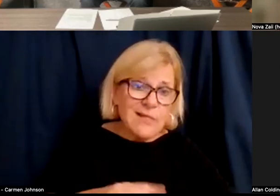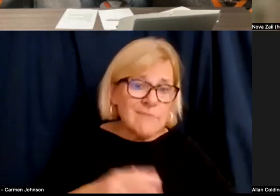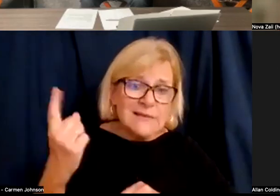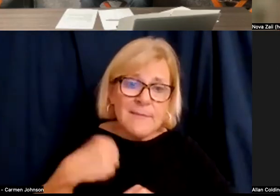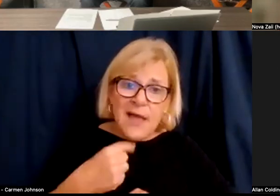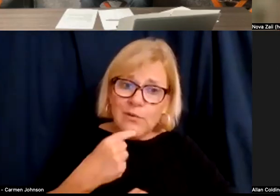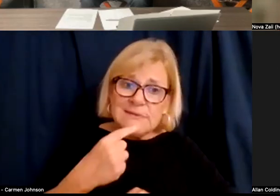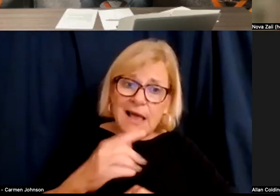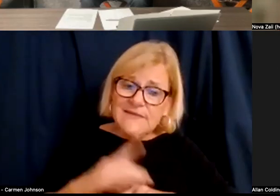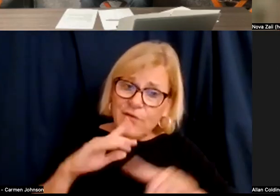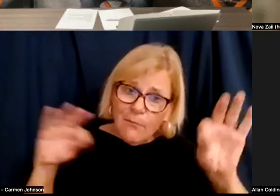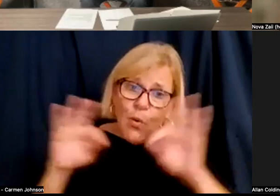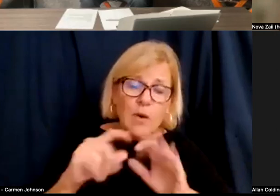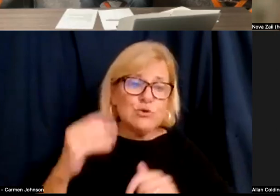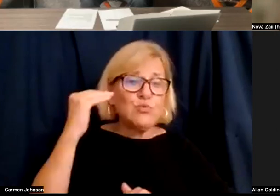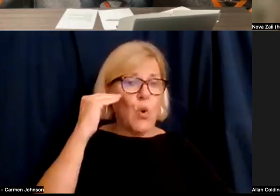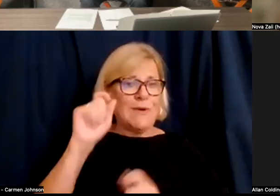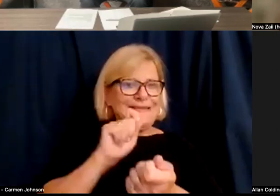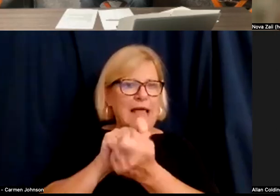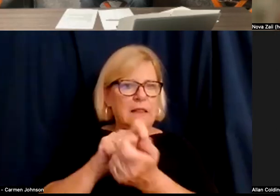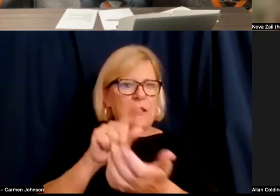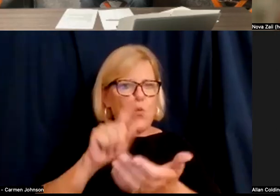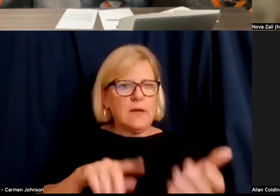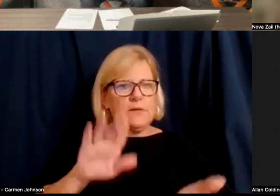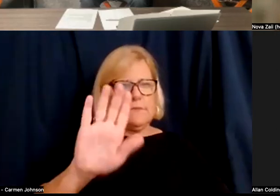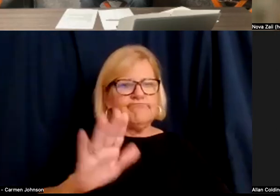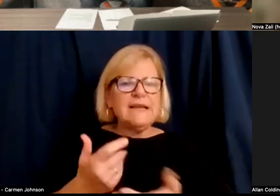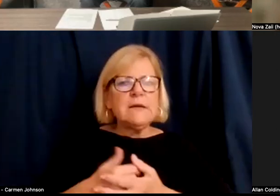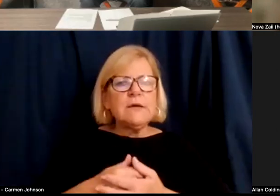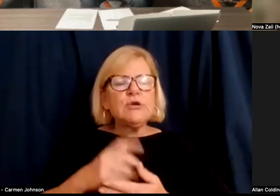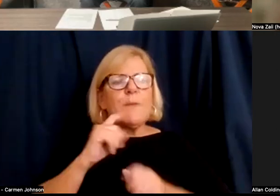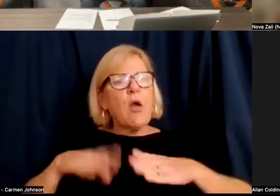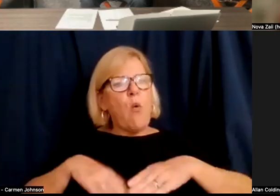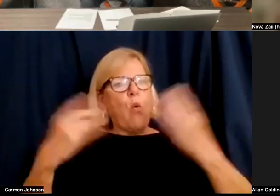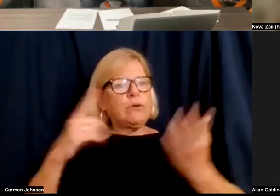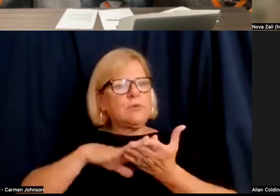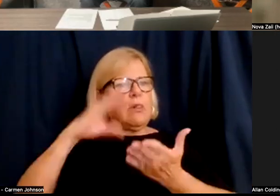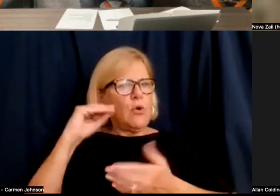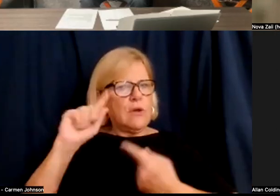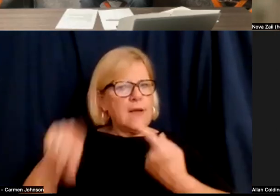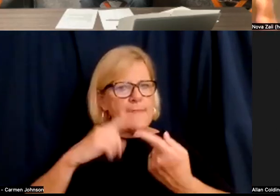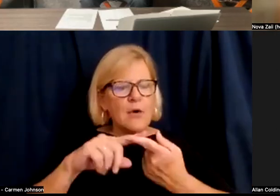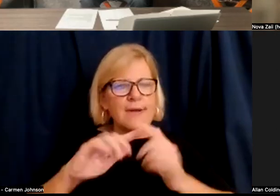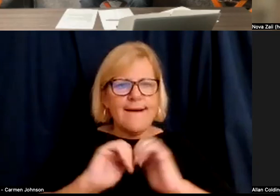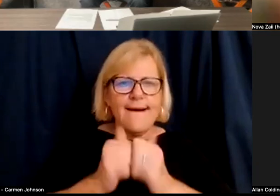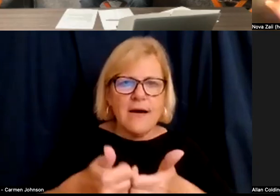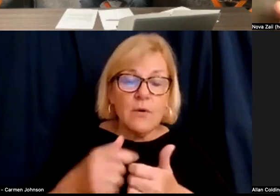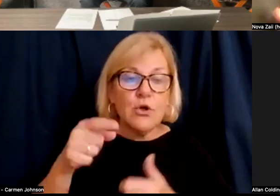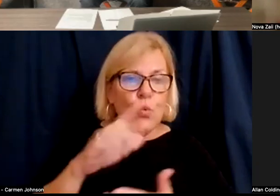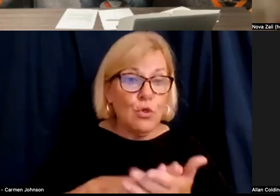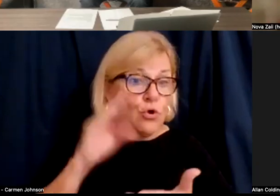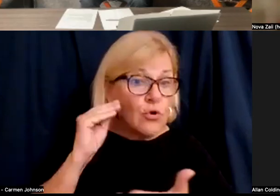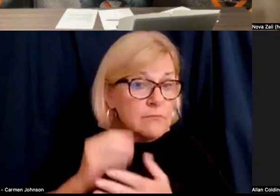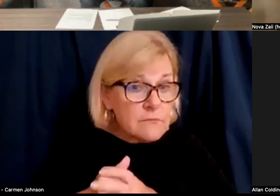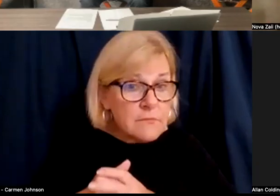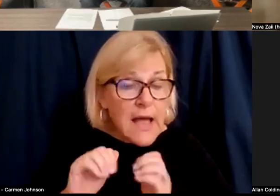say is really important, is to know exactly what, or to be open to learn about how you learn,